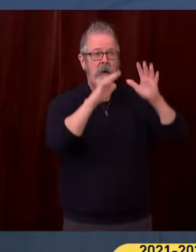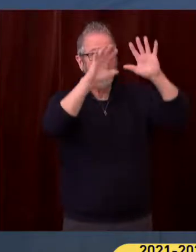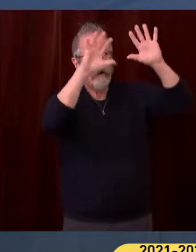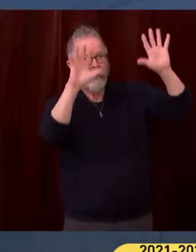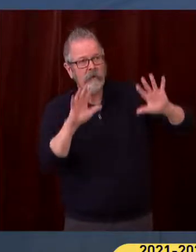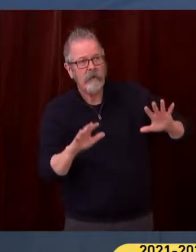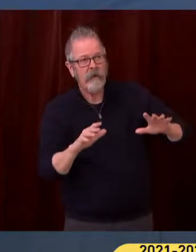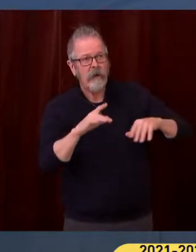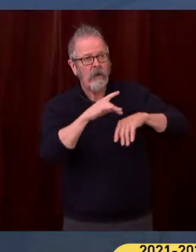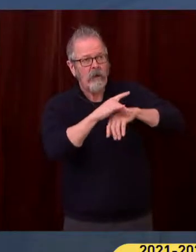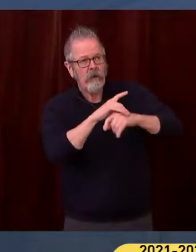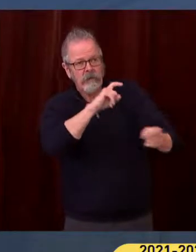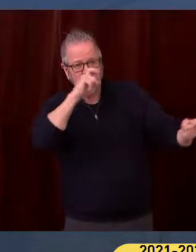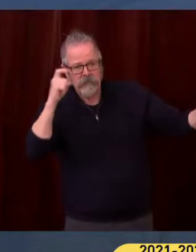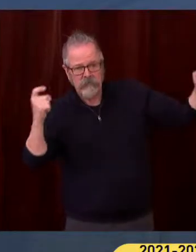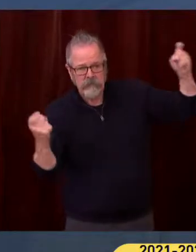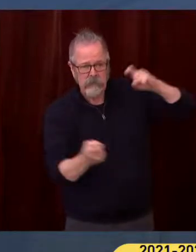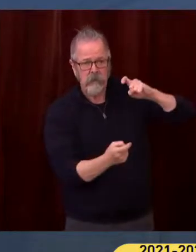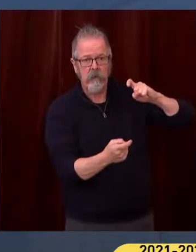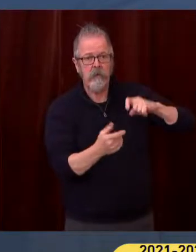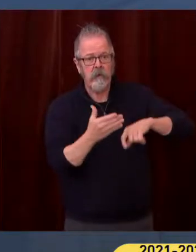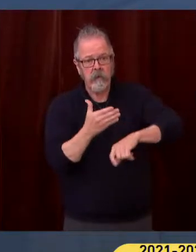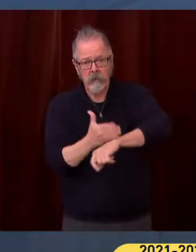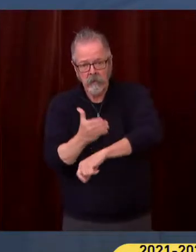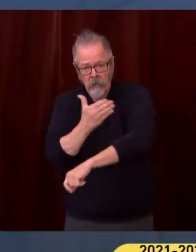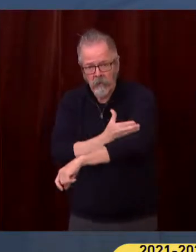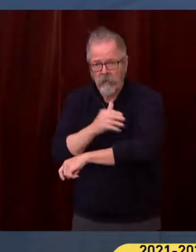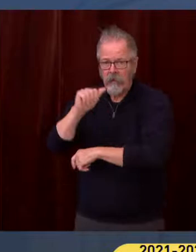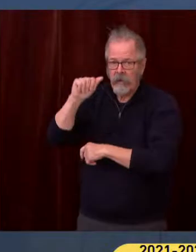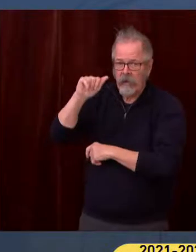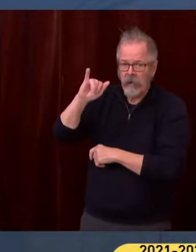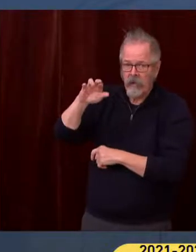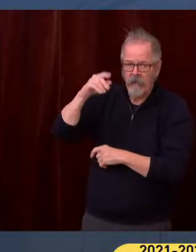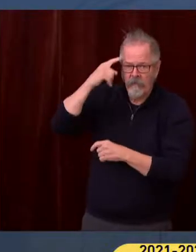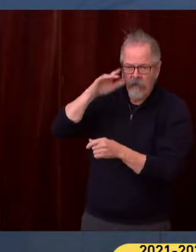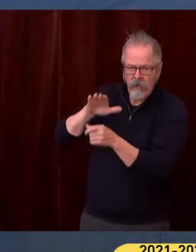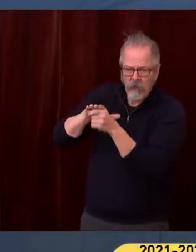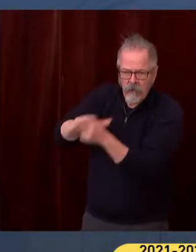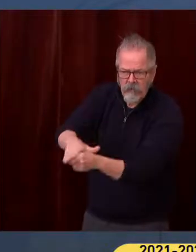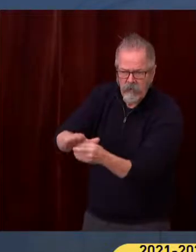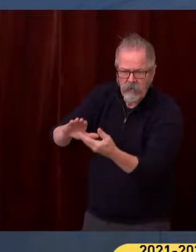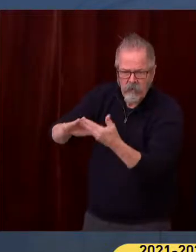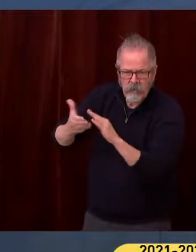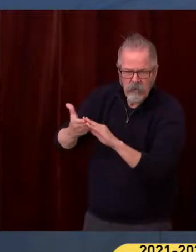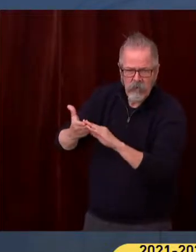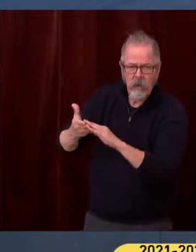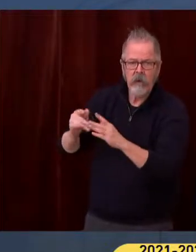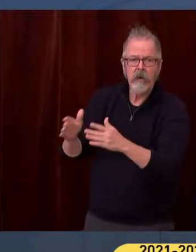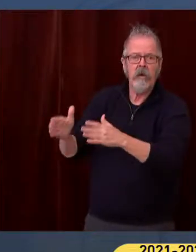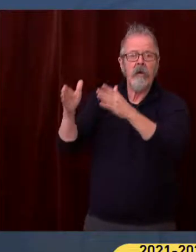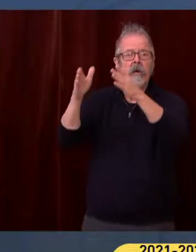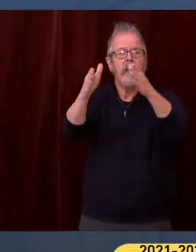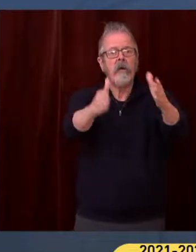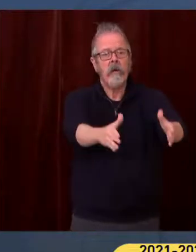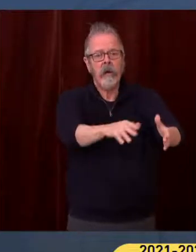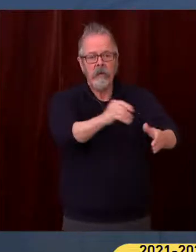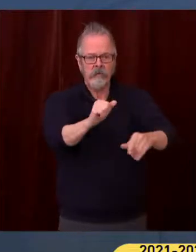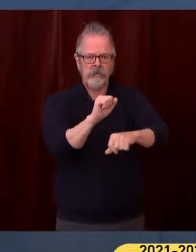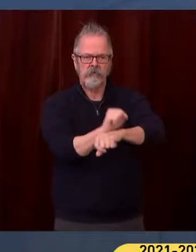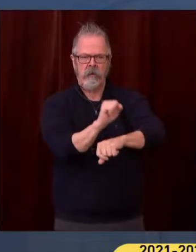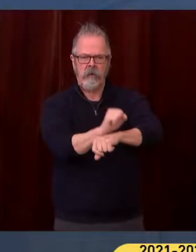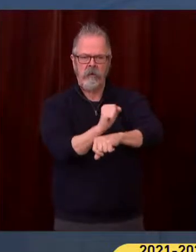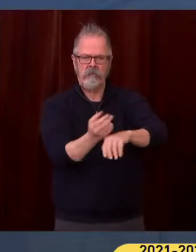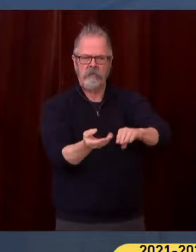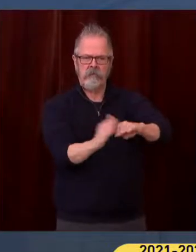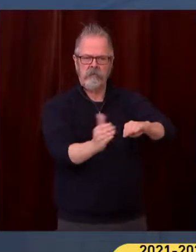in the most disproportionately impacted communities in our state. And we can grow jobs and grow rural economies